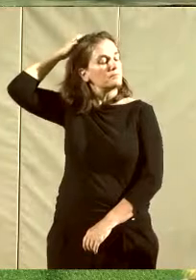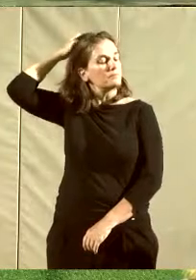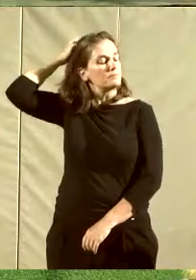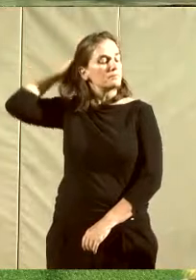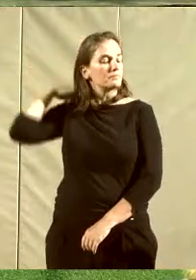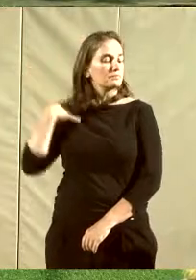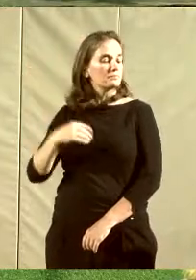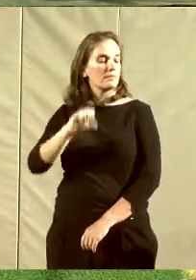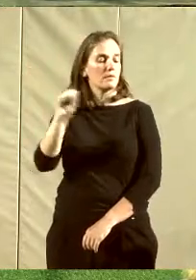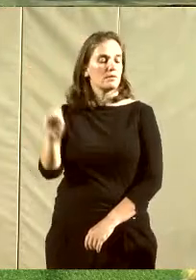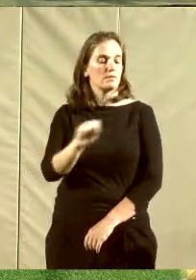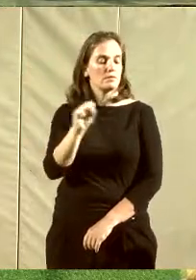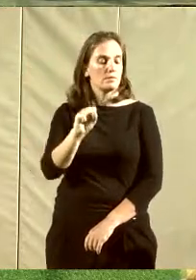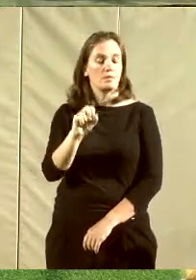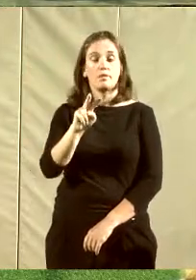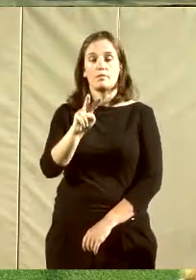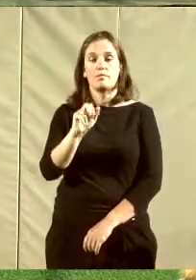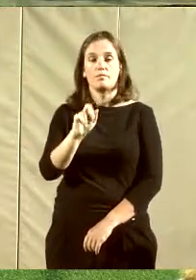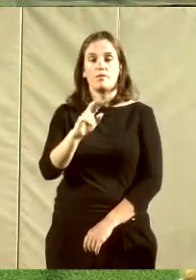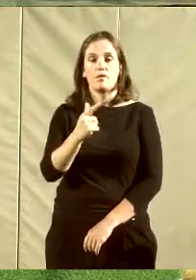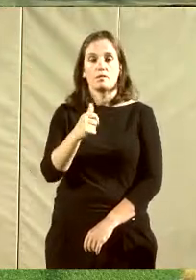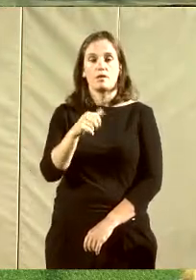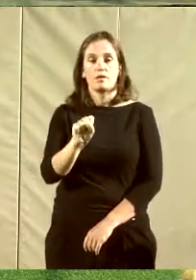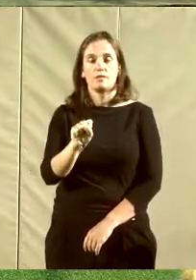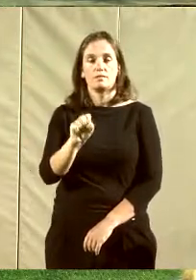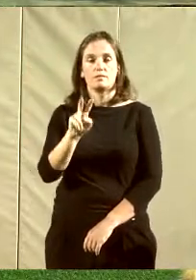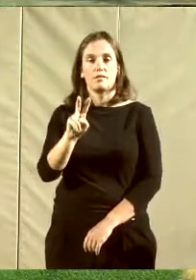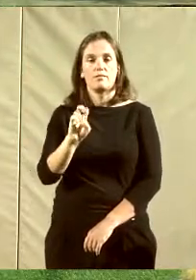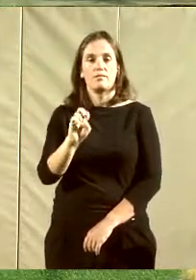Sofía Vargas Velasco.